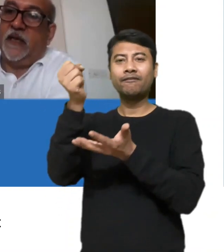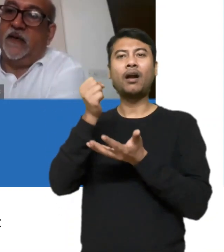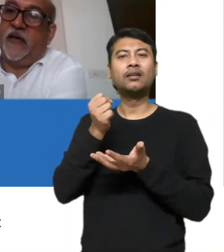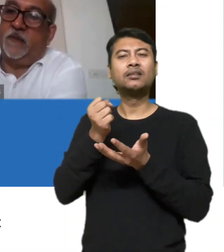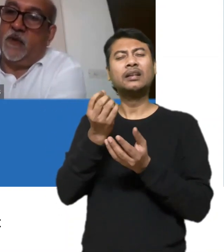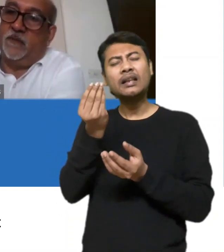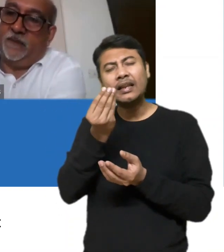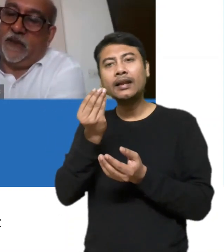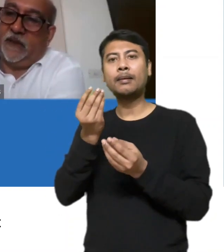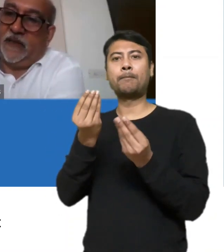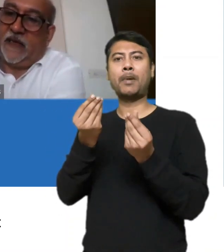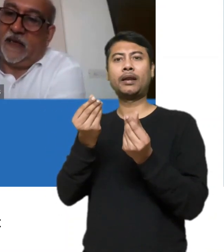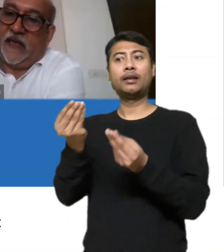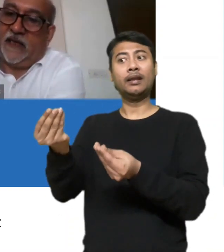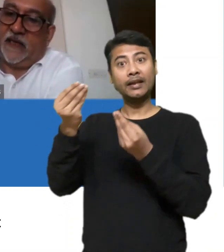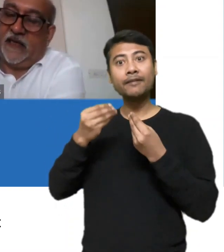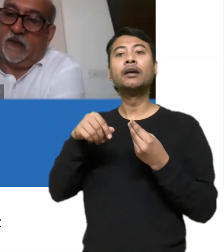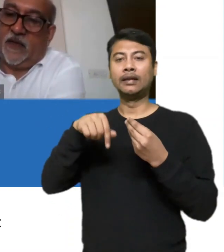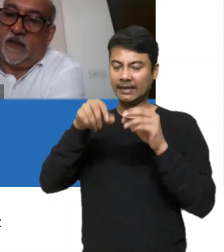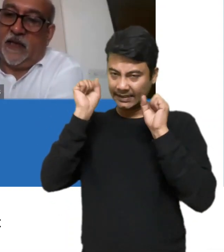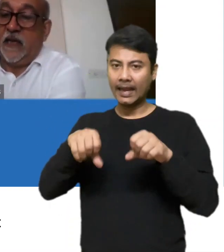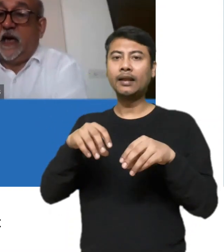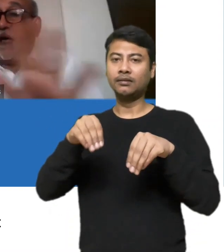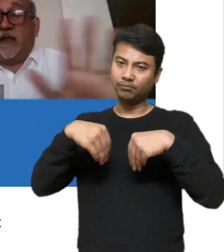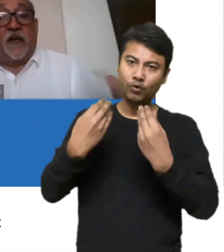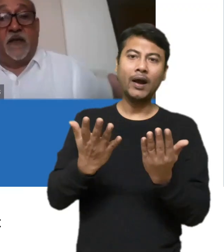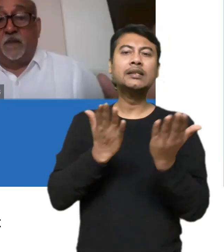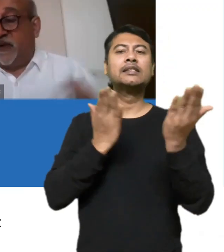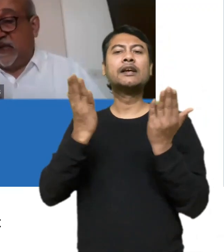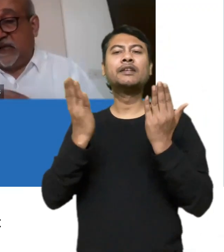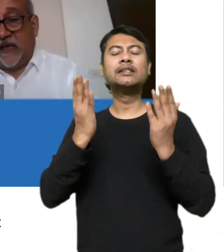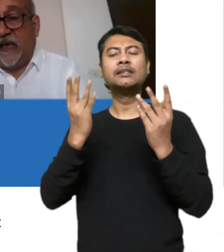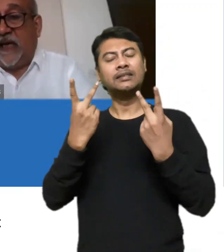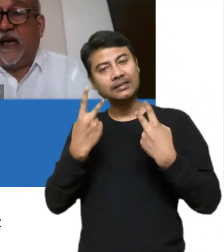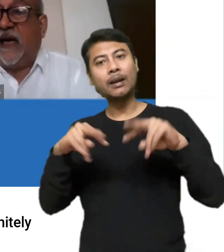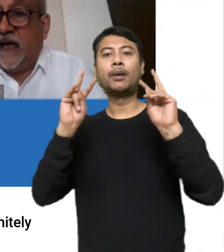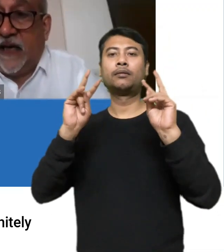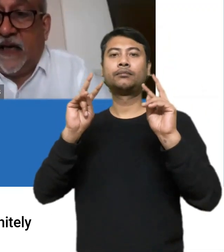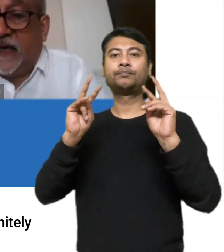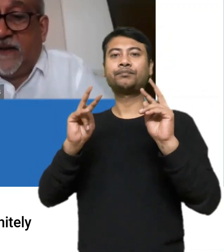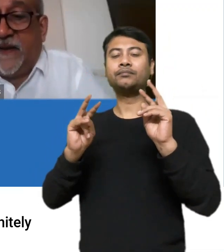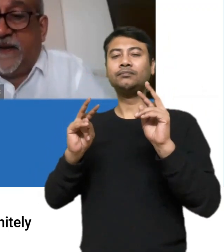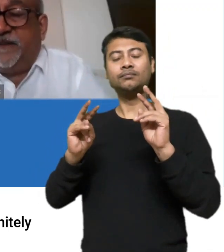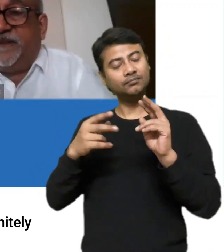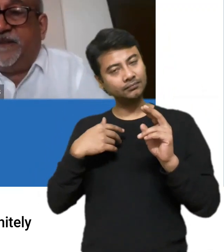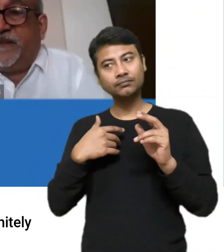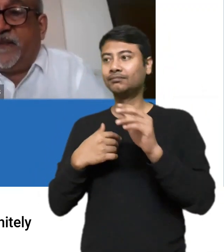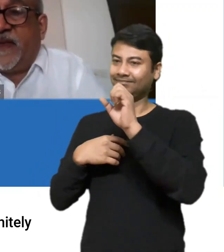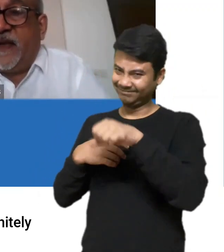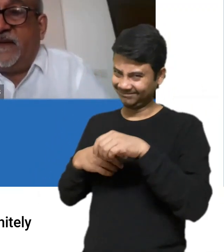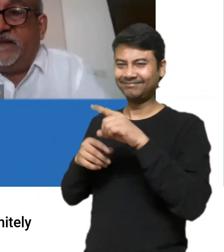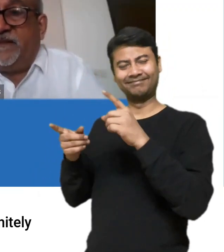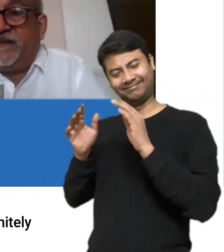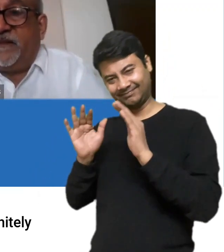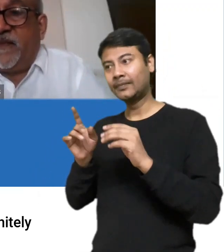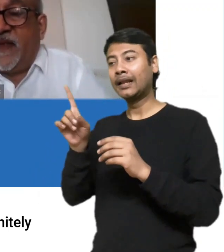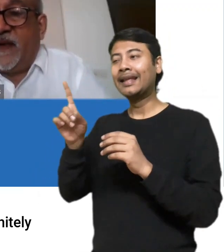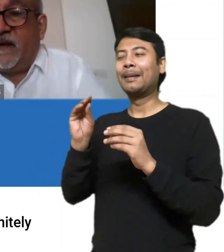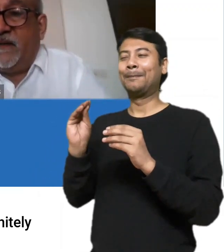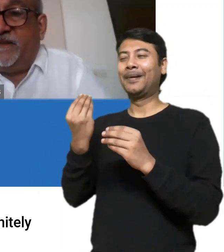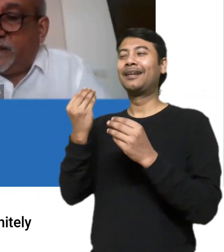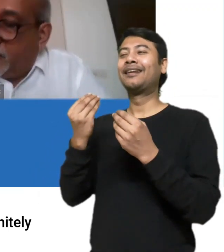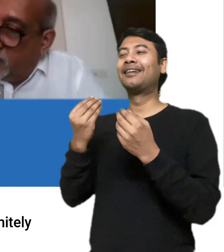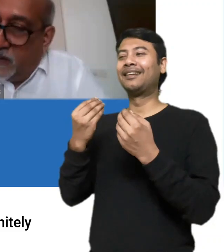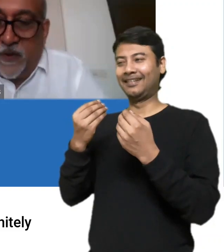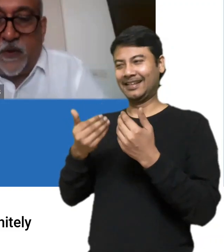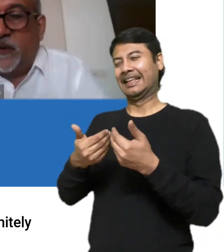that we can reach more people. That no, is one that thing. Ask I for definitely. support. Yeah, I, I, so we will talk about it in a separate